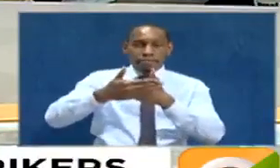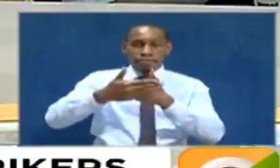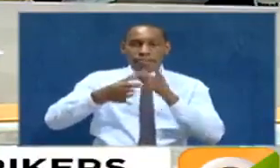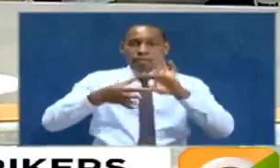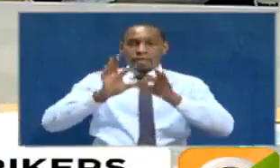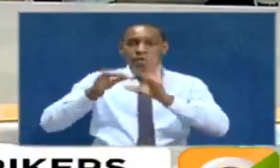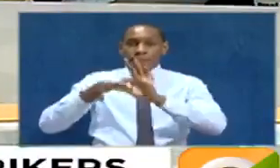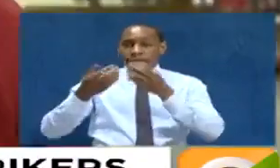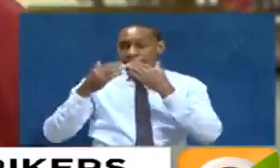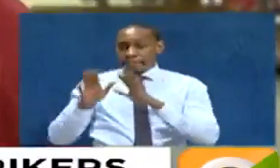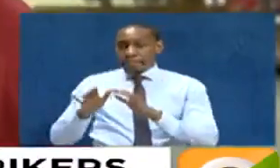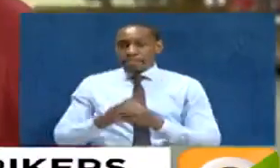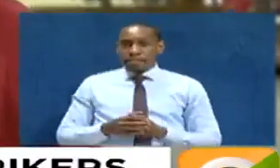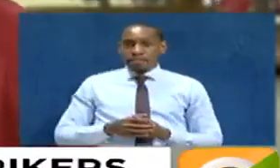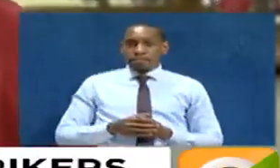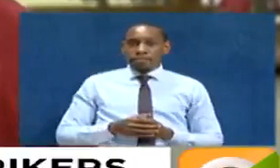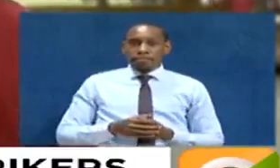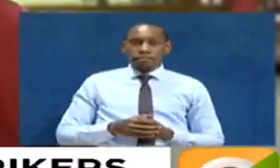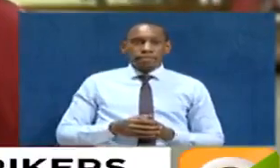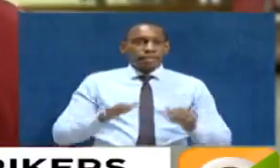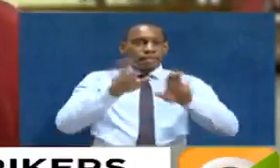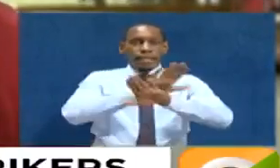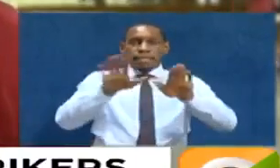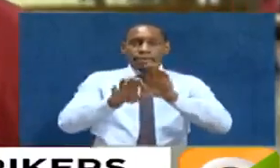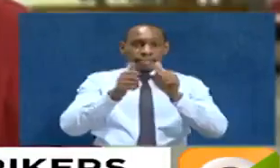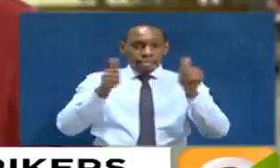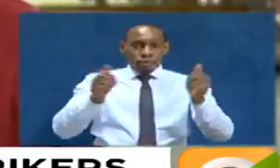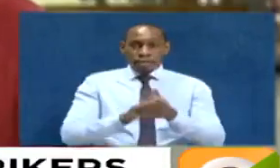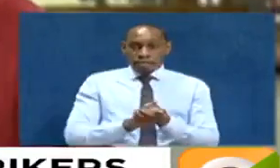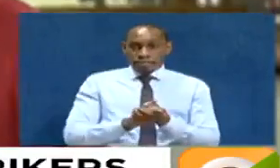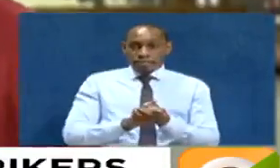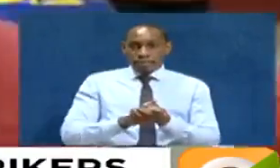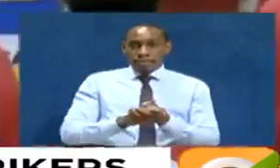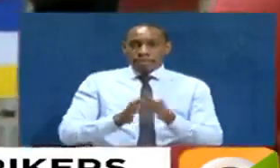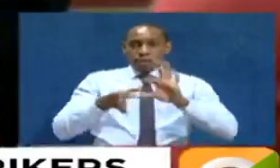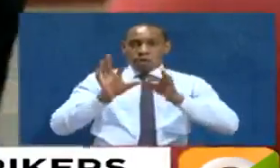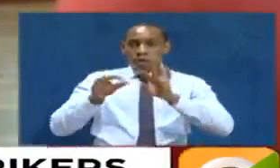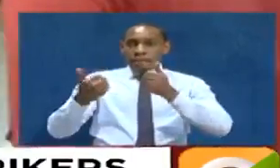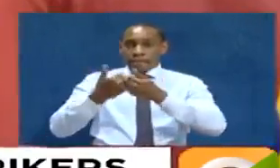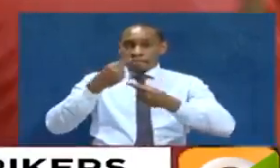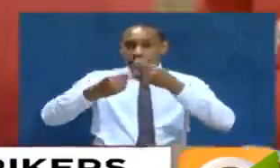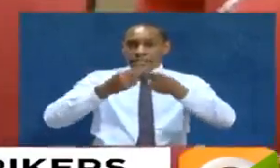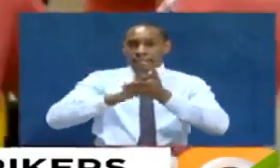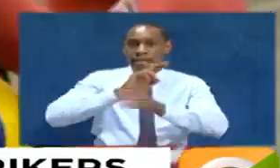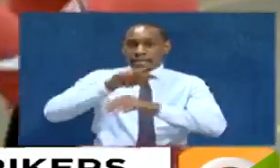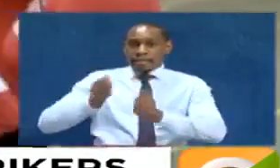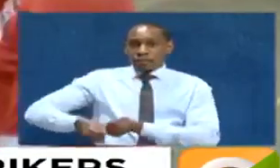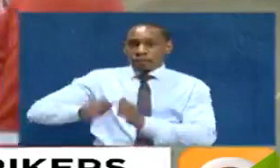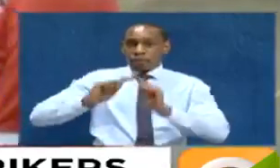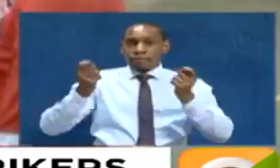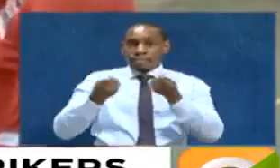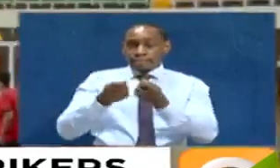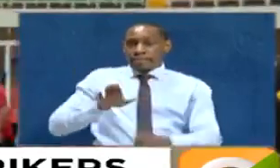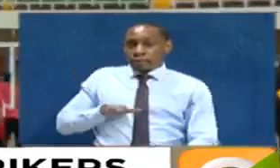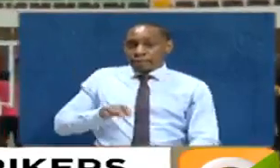Tokyo. Yeah, kila kitu iko sawa so far. The journey to the Tokyo Olympic Games is taking shape for the national volleyball team, the